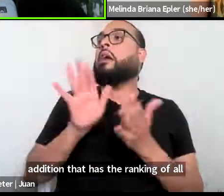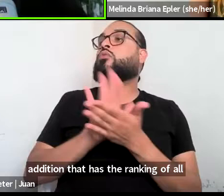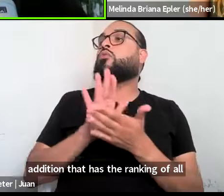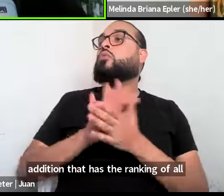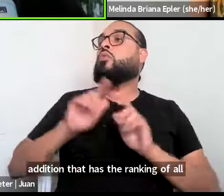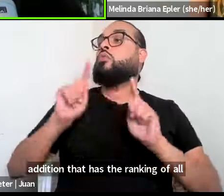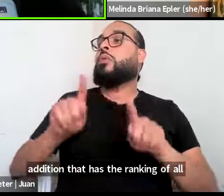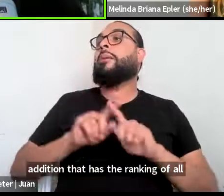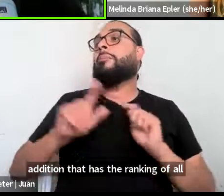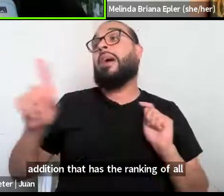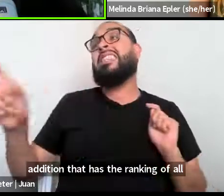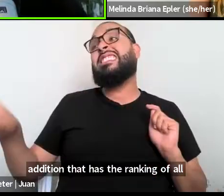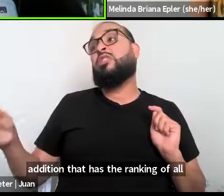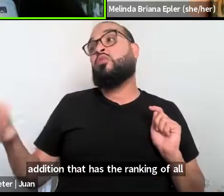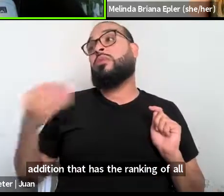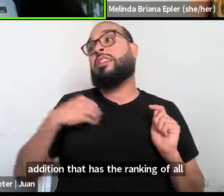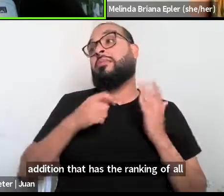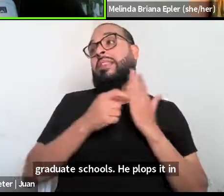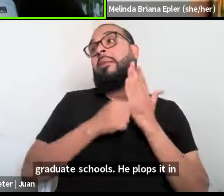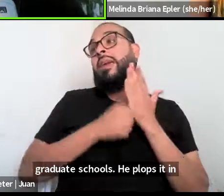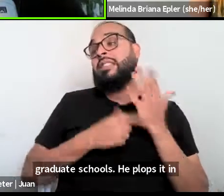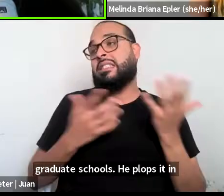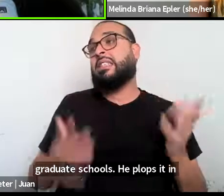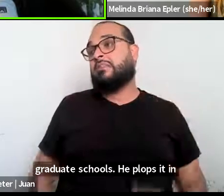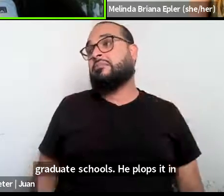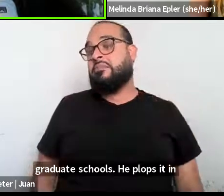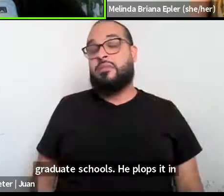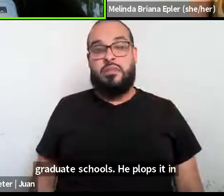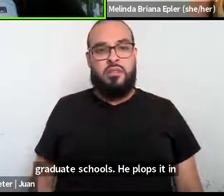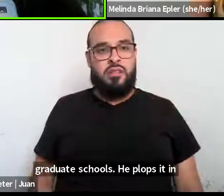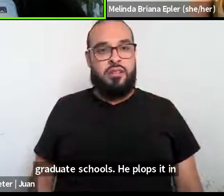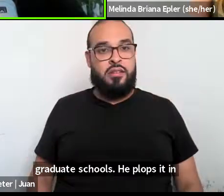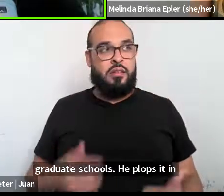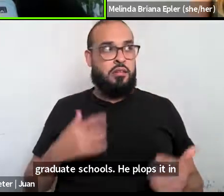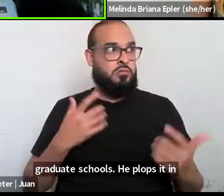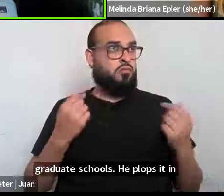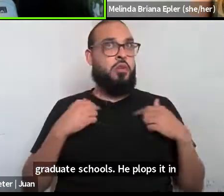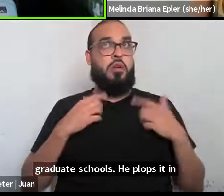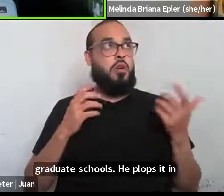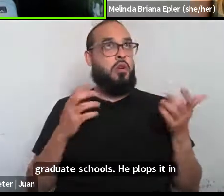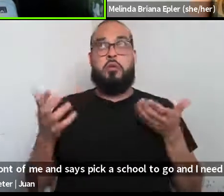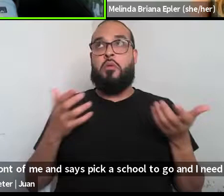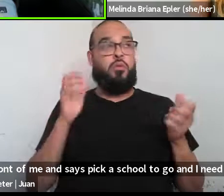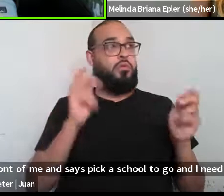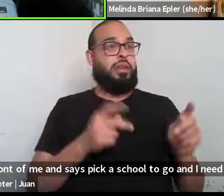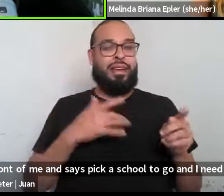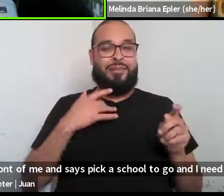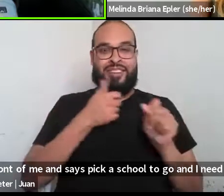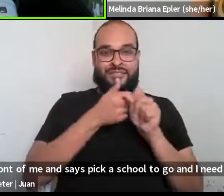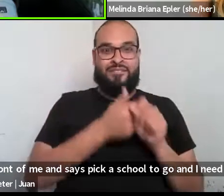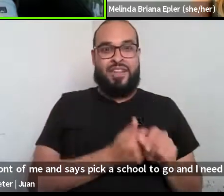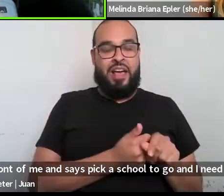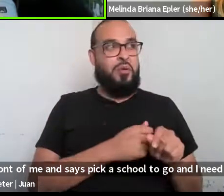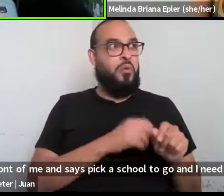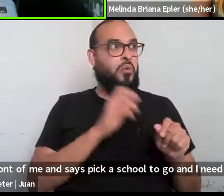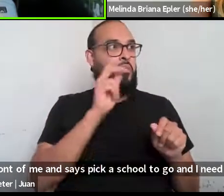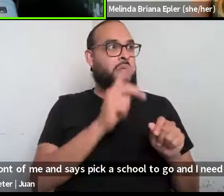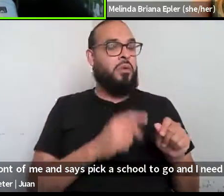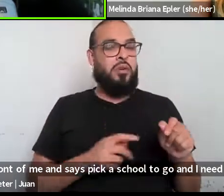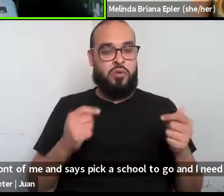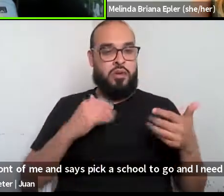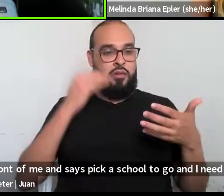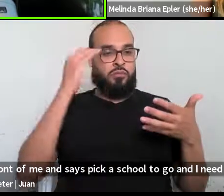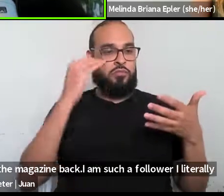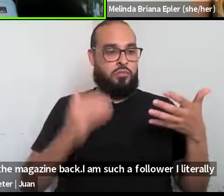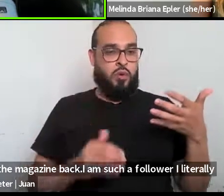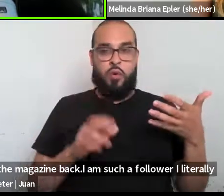but I need the magazine back. And so I'm such a follower that I literally went through and said, oh, well,